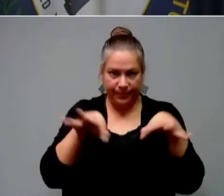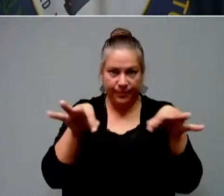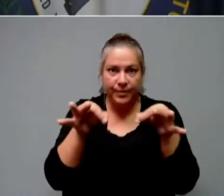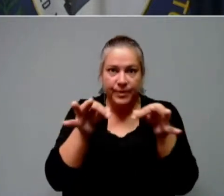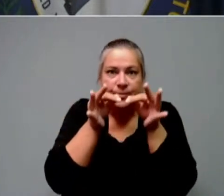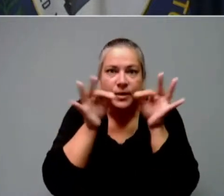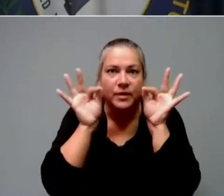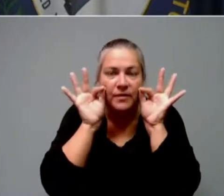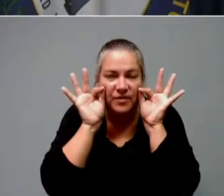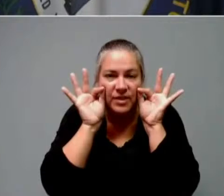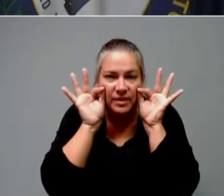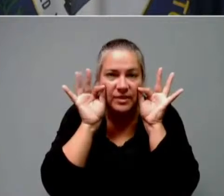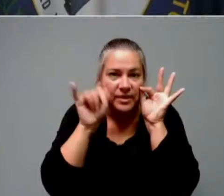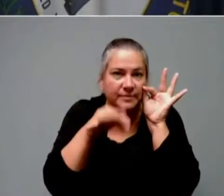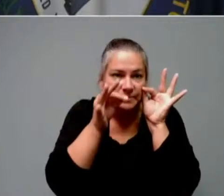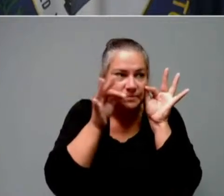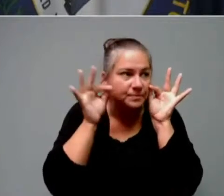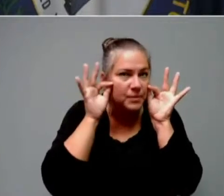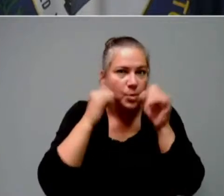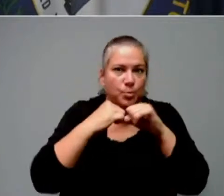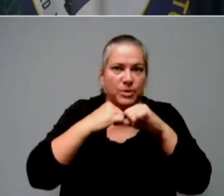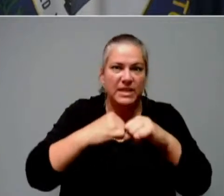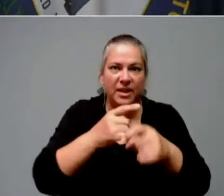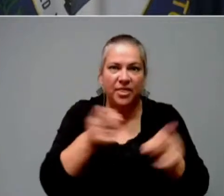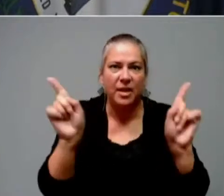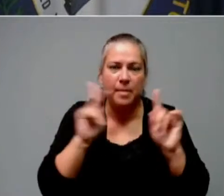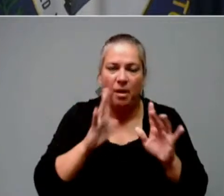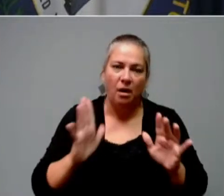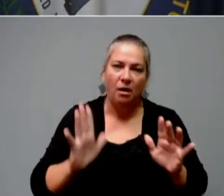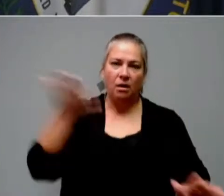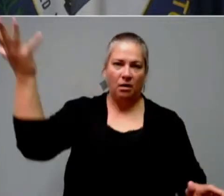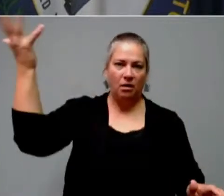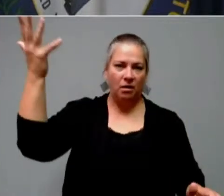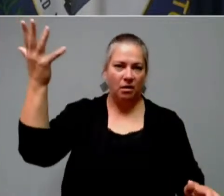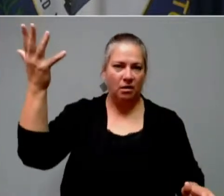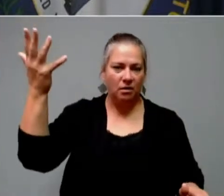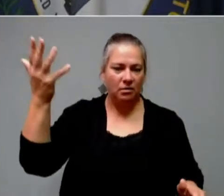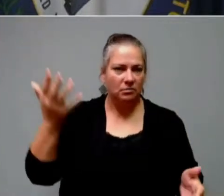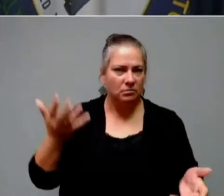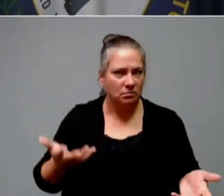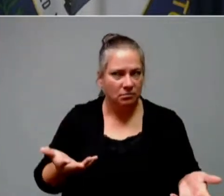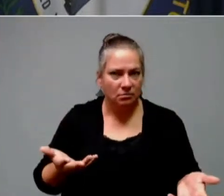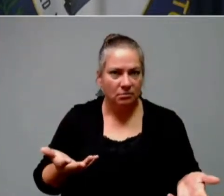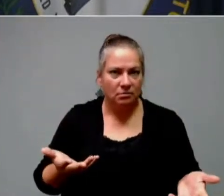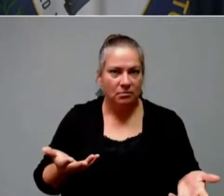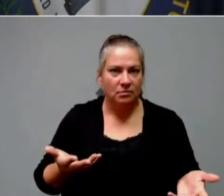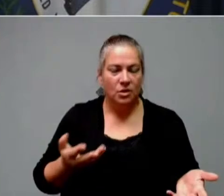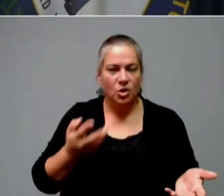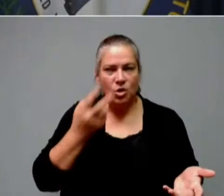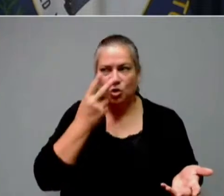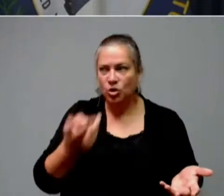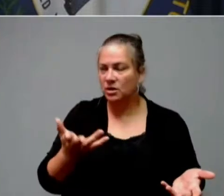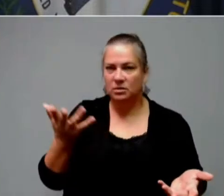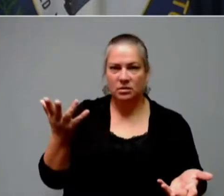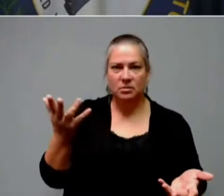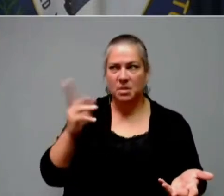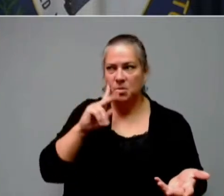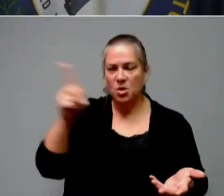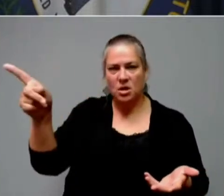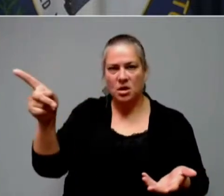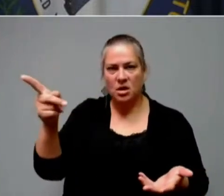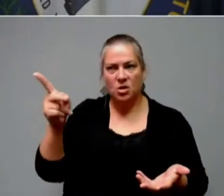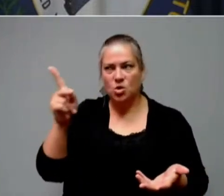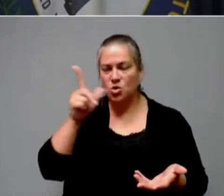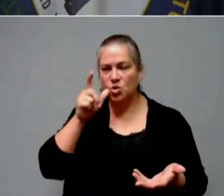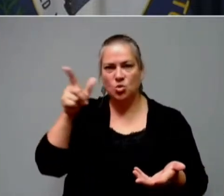of my faith, where my Savior was crucified to serve all of us. And we're asking people